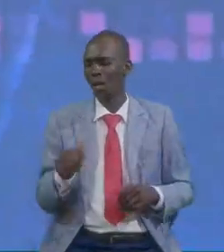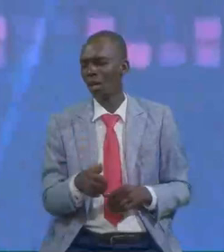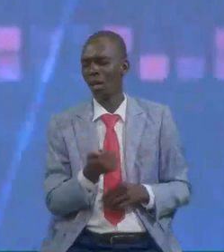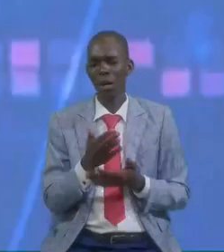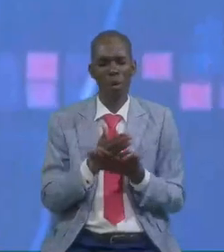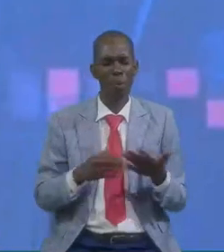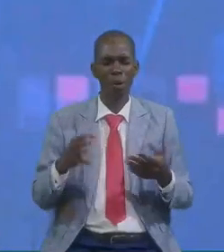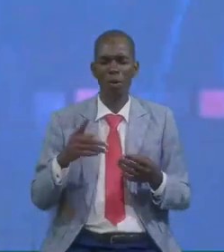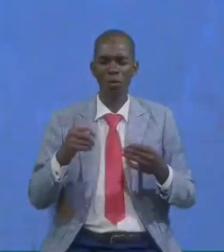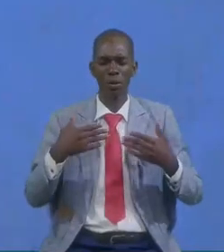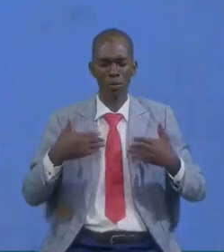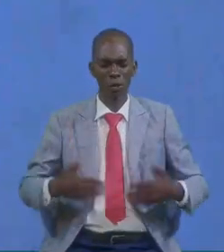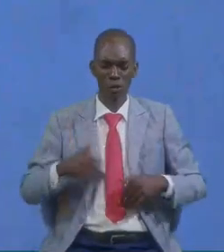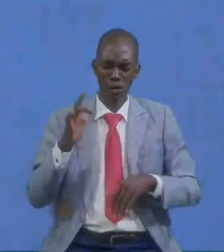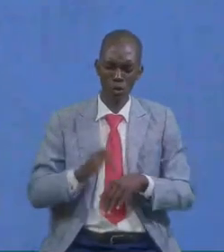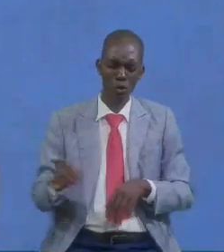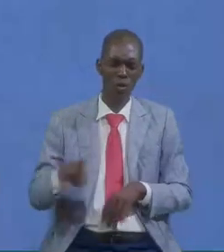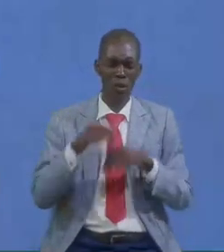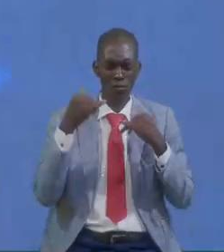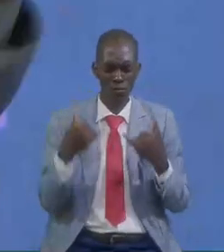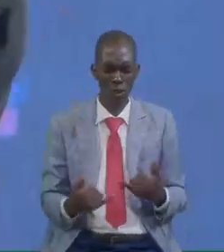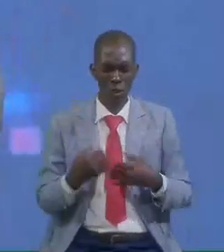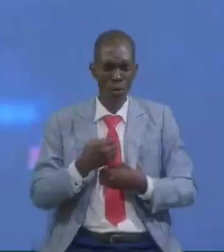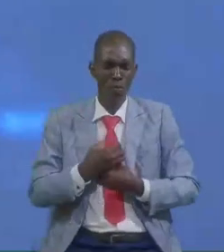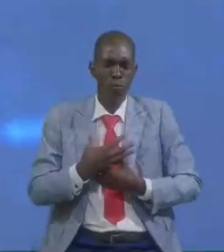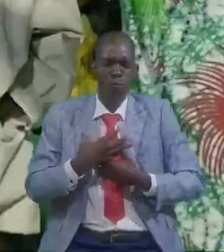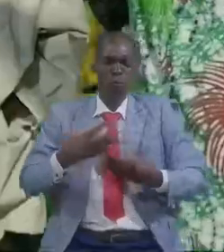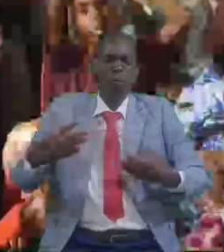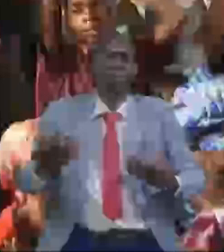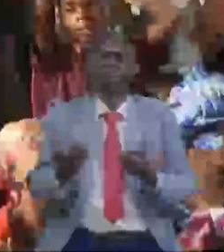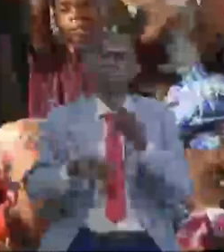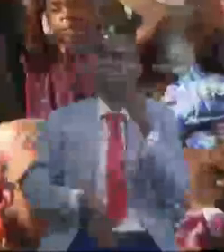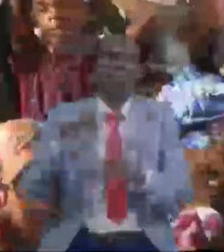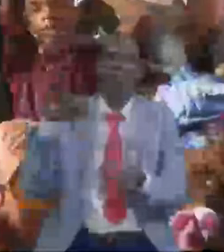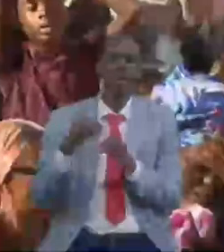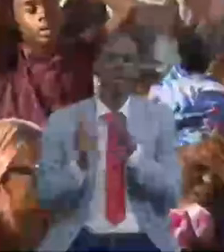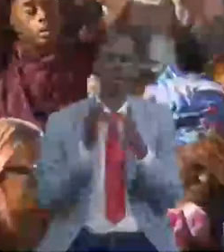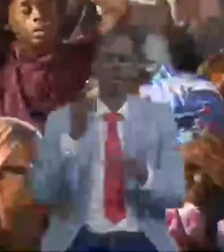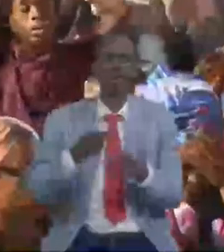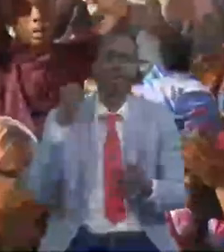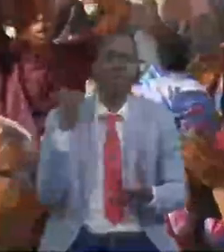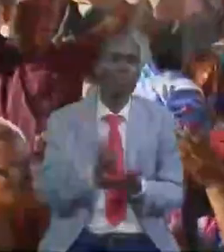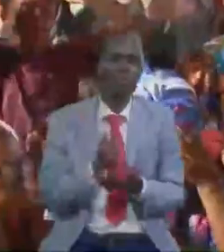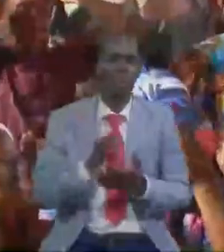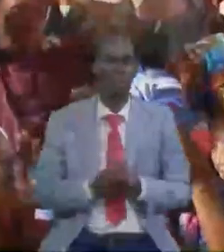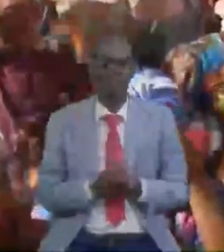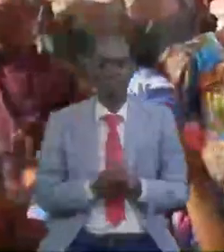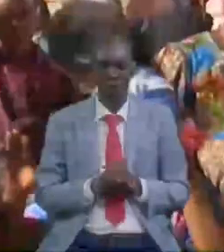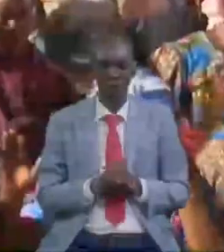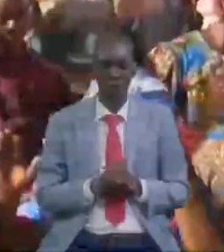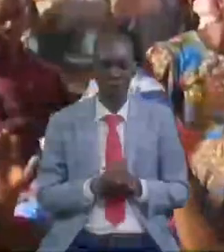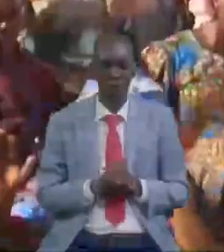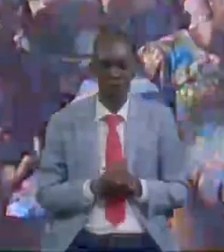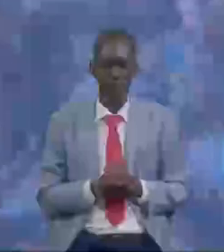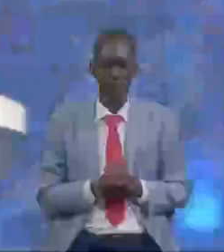body, touch corps, them now. Cela swelling, come out in Jesus' au nom de Jésus Christ.